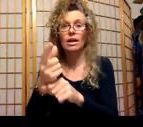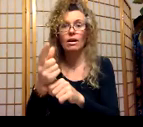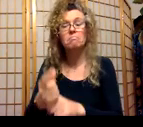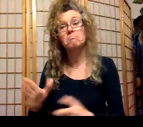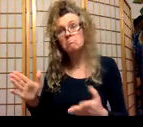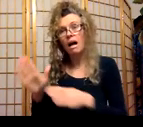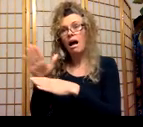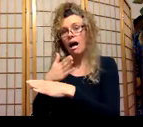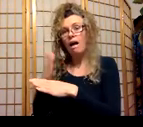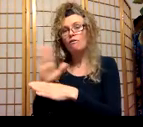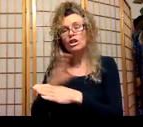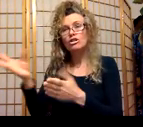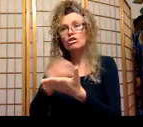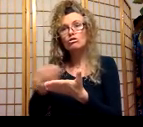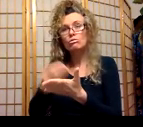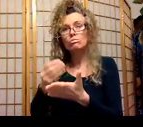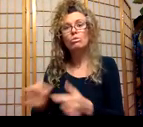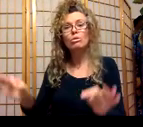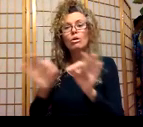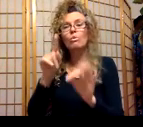On average, your salary is worth